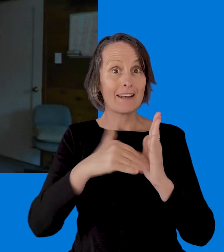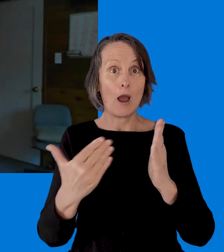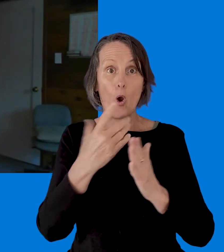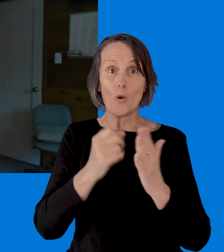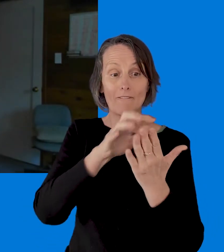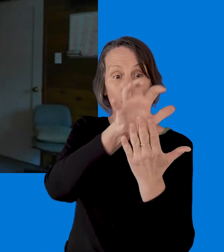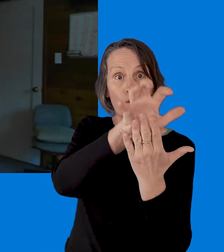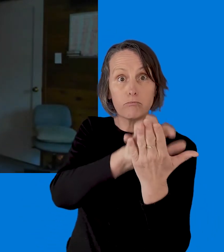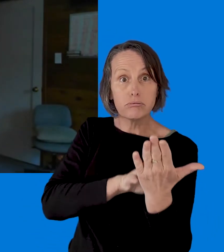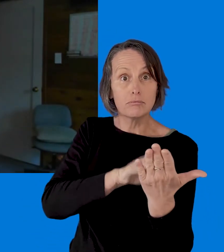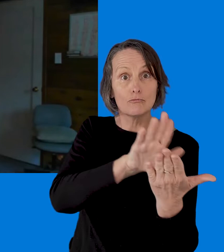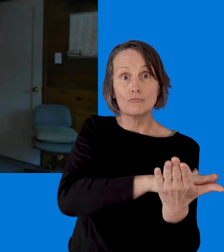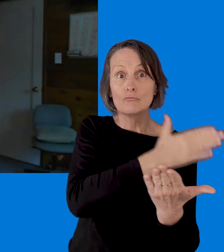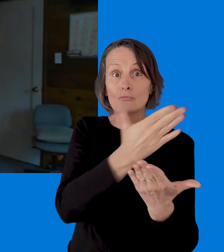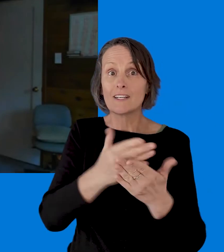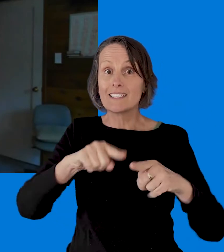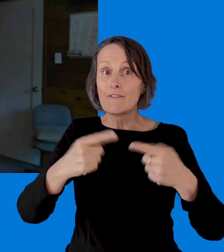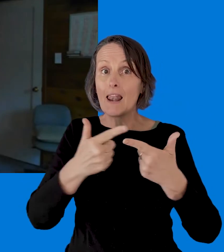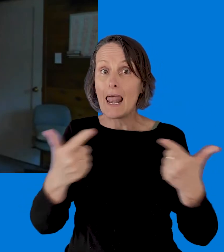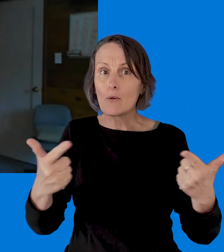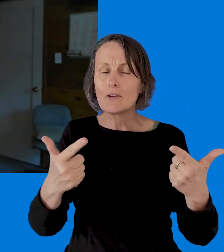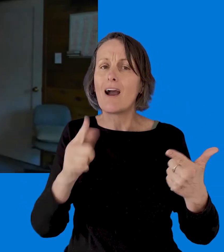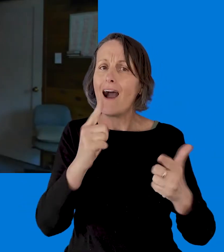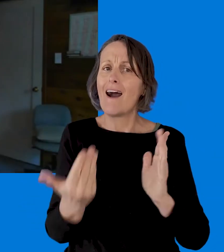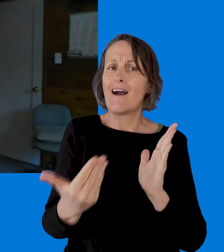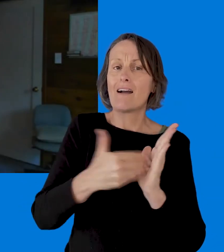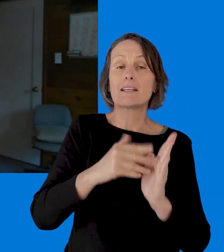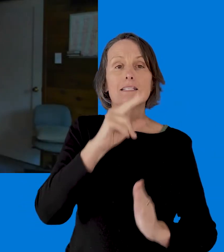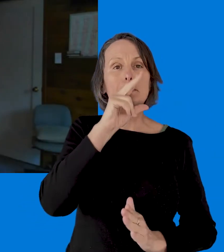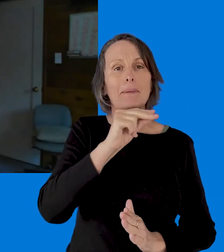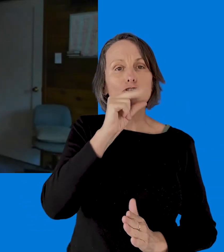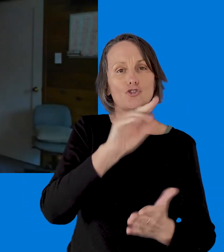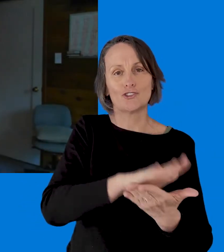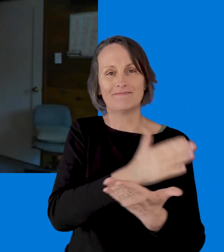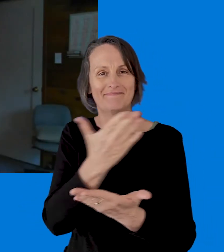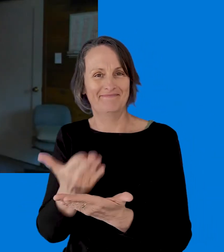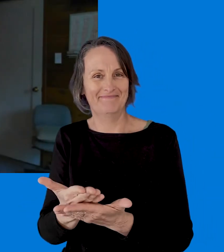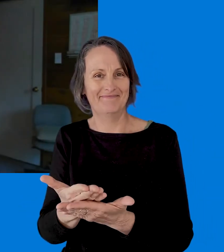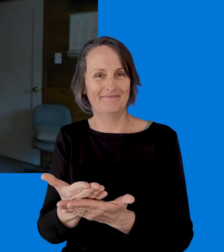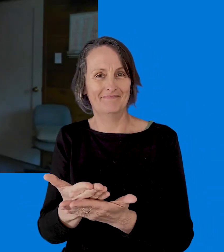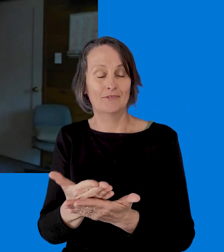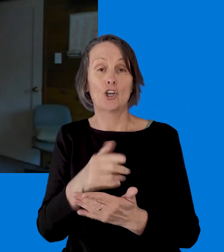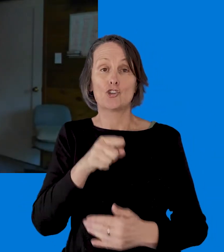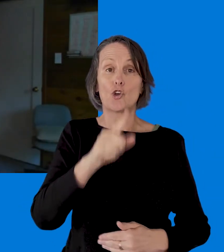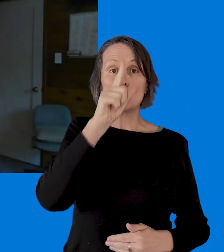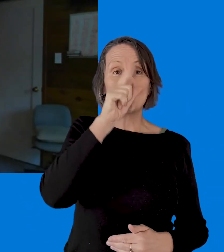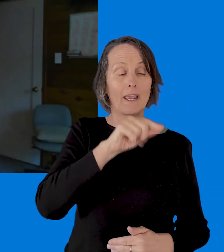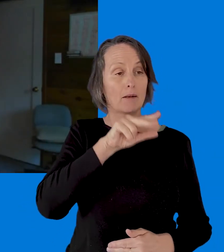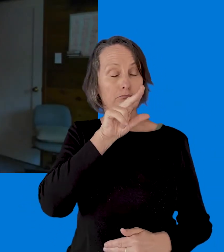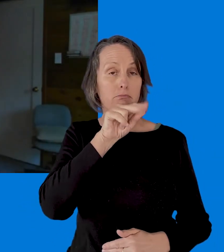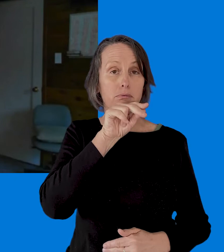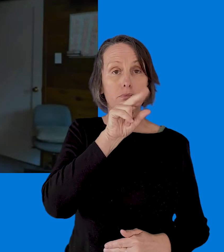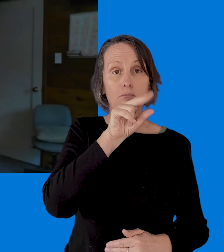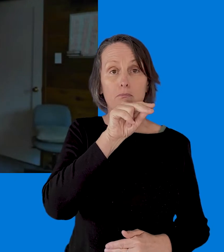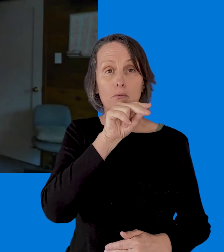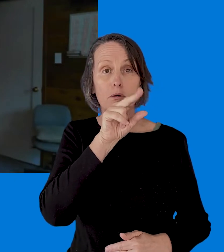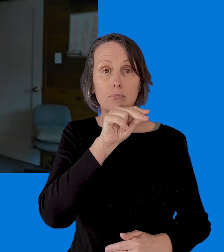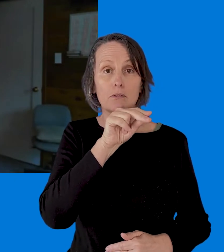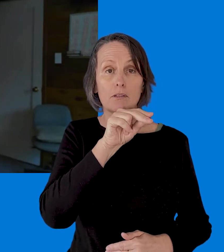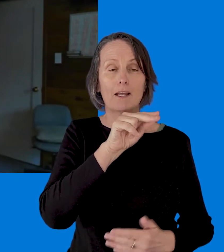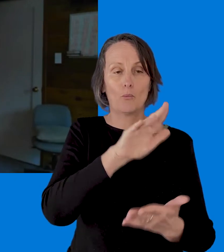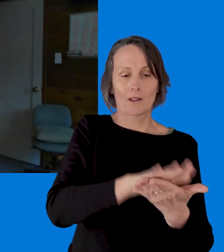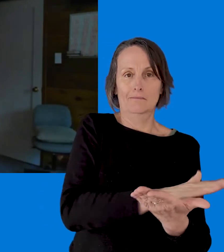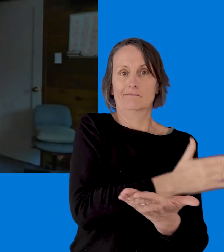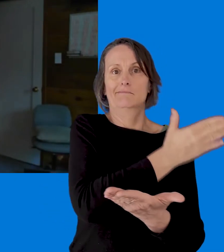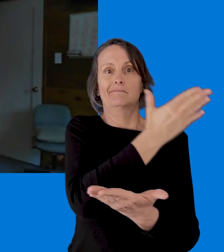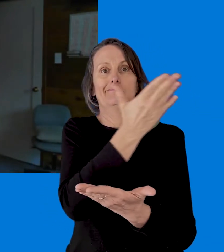is not just the text translation, which is what we traditionally have done, but also speech translation. So you can talk into an app, let's